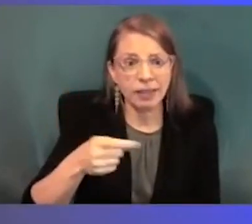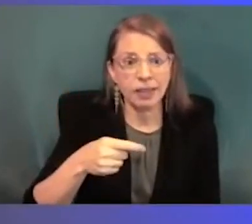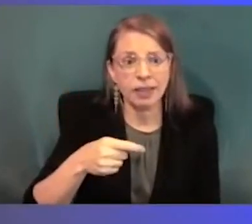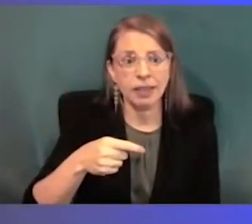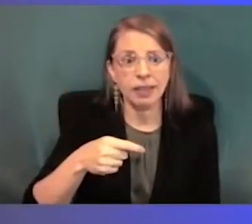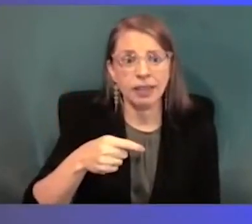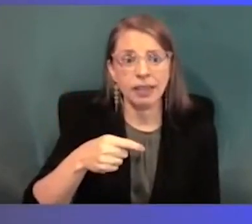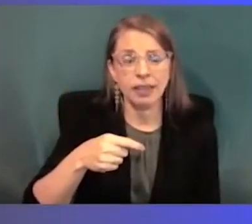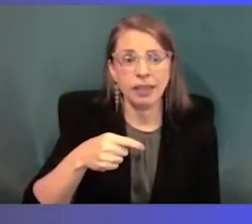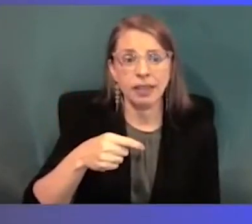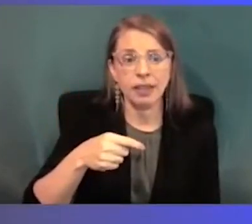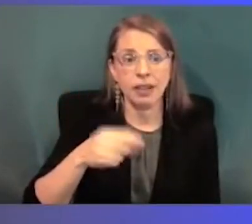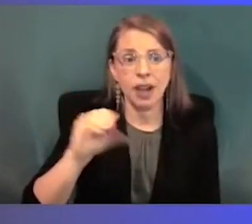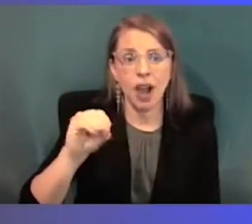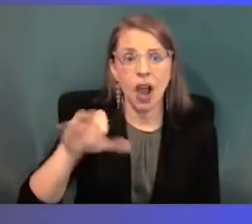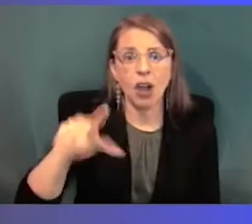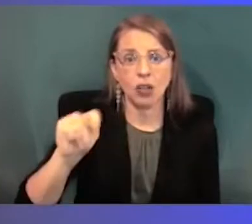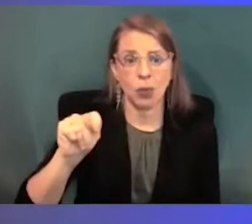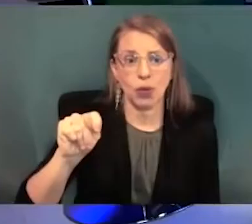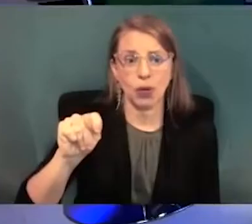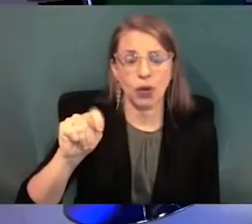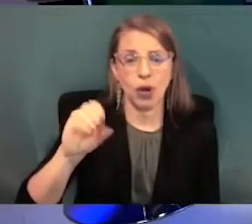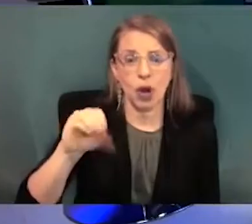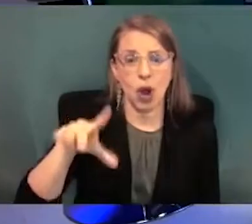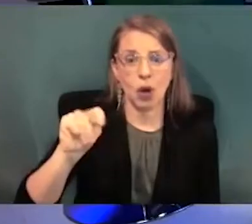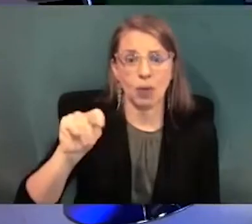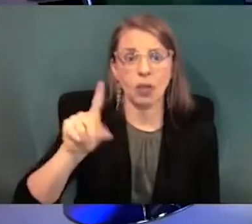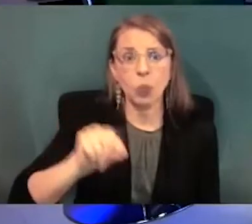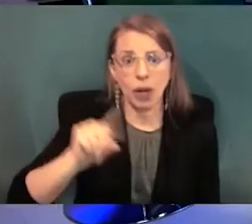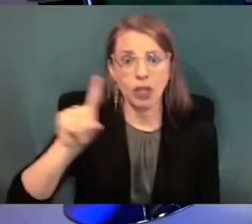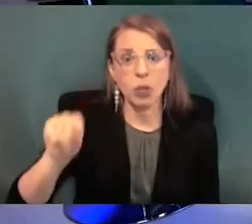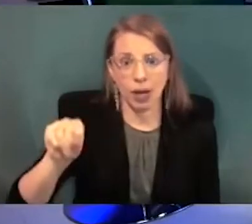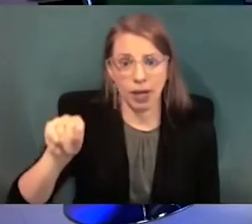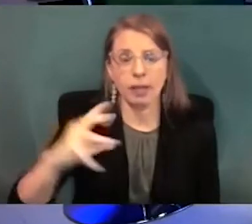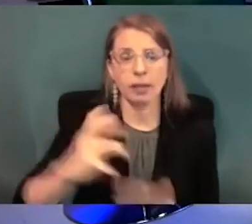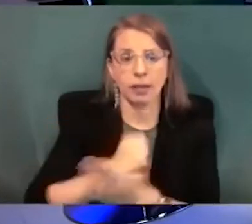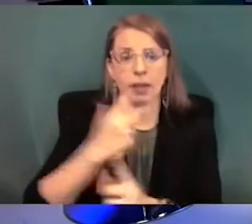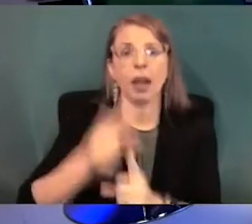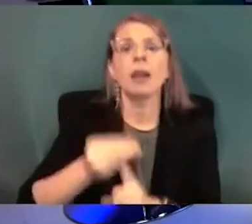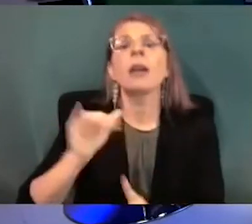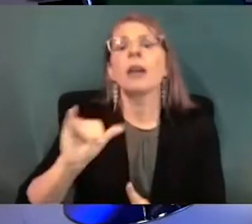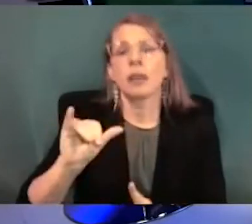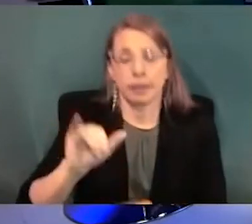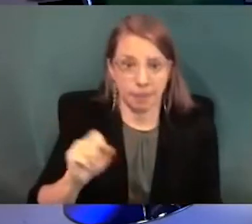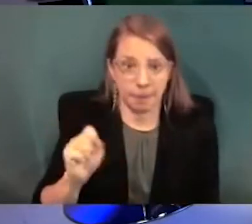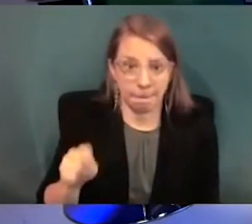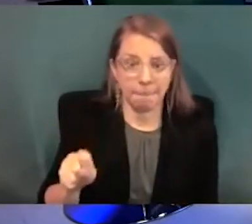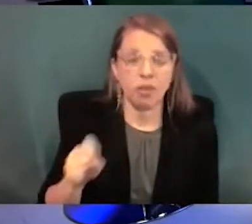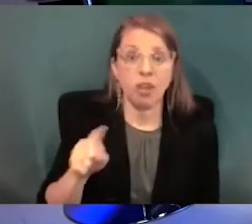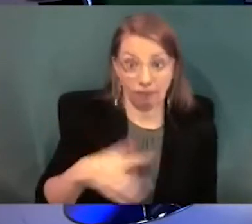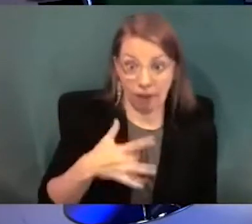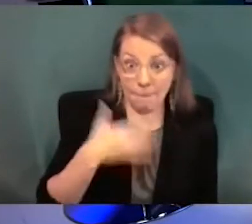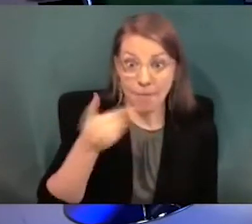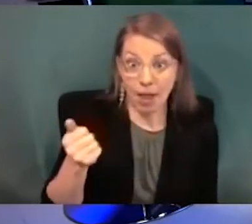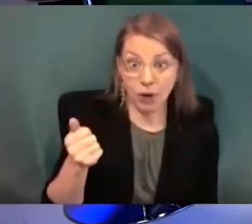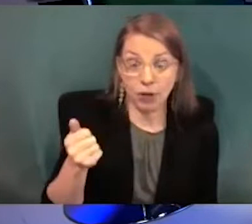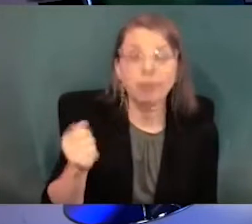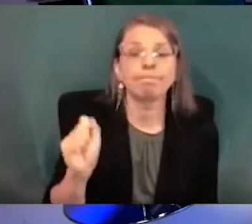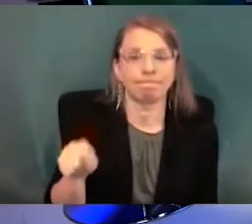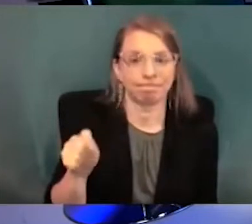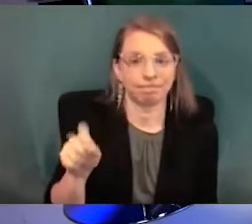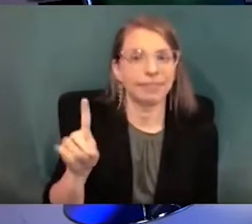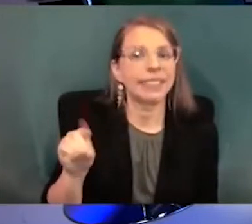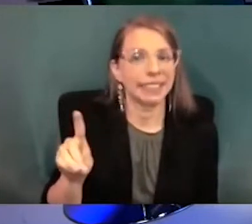In October. October of 2020 you got vaccinated. Yes, sir. Okay. And that you felt better? I did. Okay. That's when I